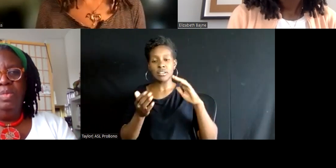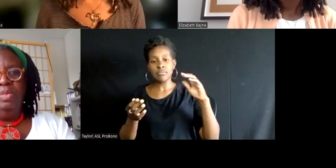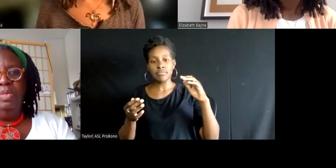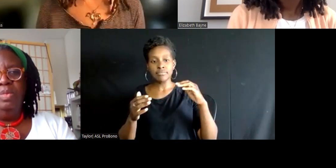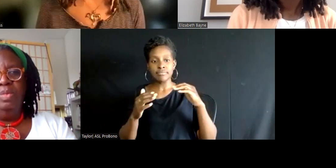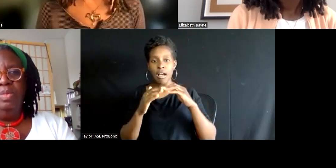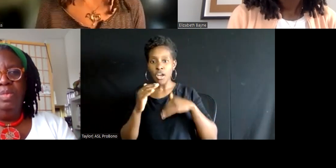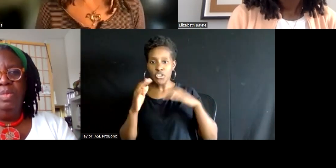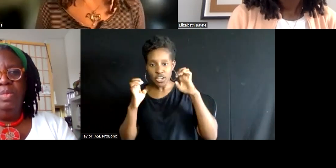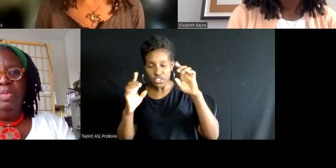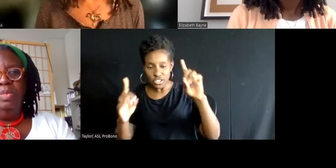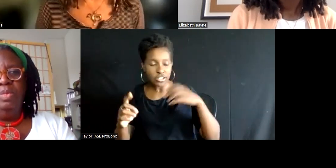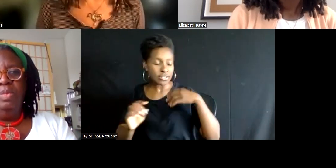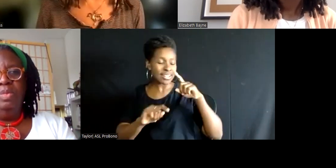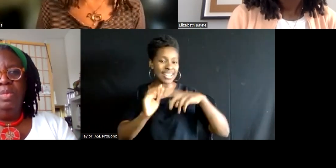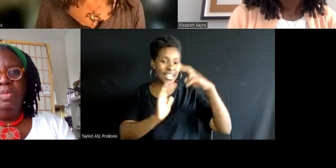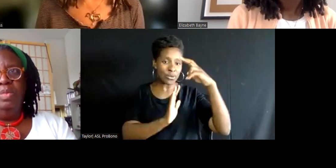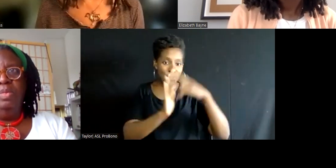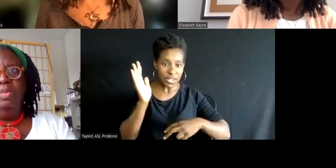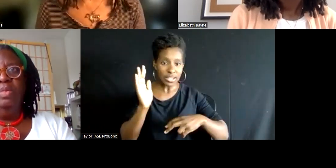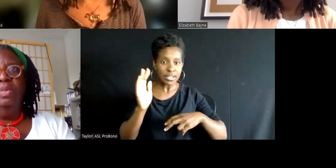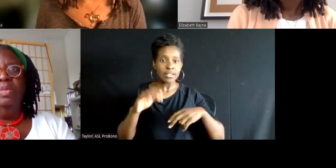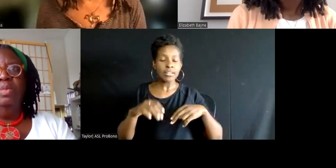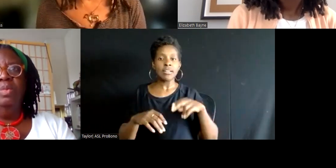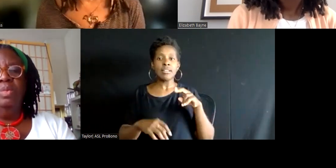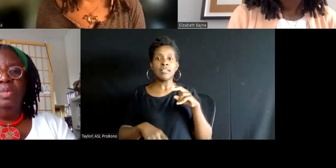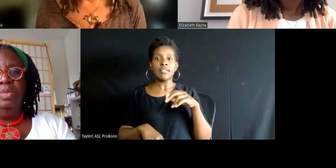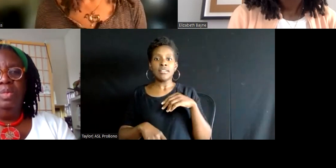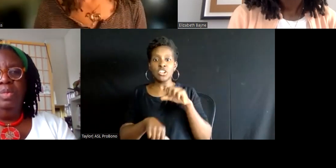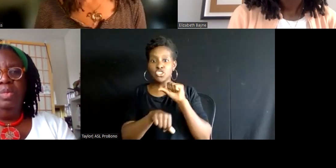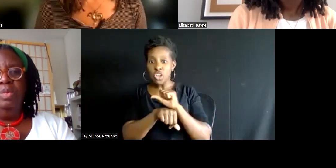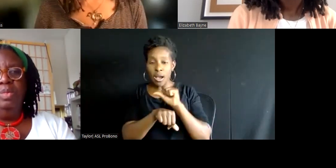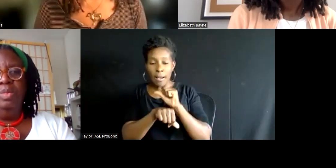She's underemployed. She literally had to pick peas in order to get gas money to put in a car.